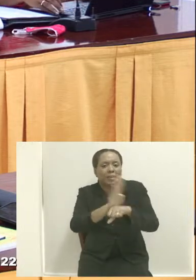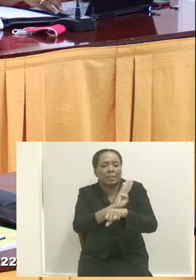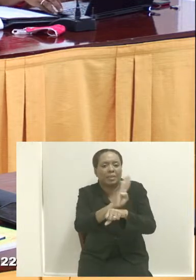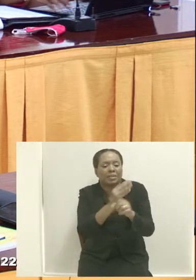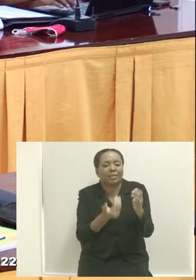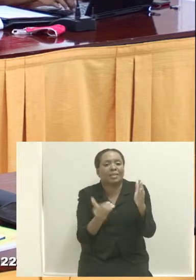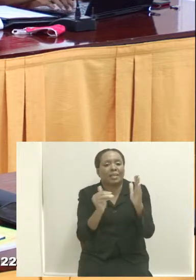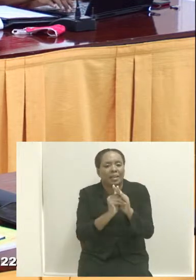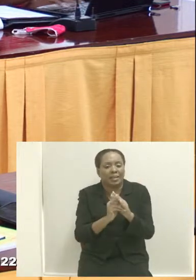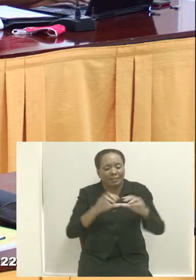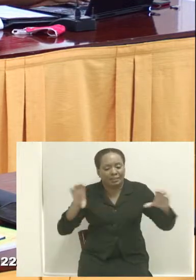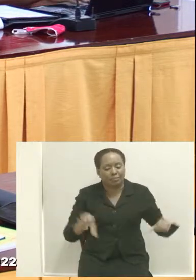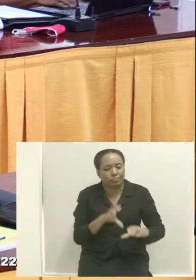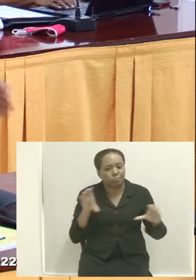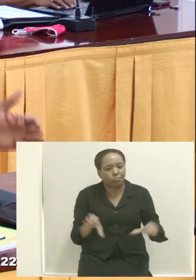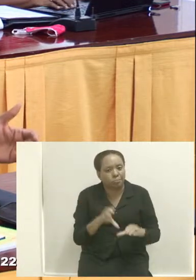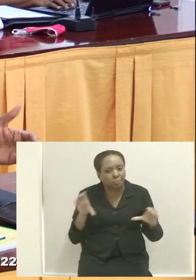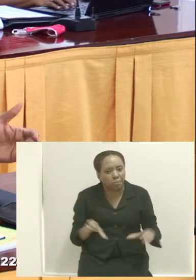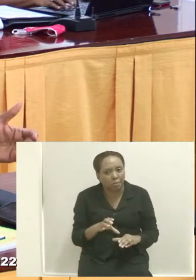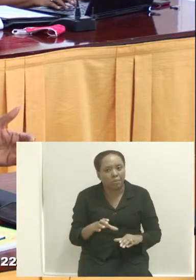that the Honourable Member is talking about.